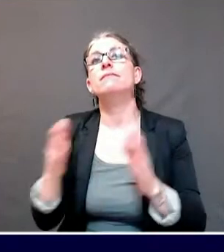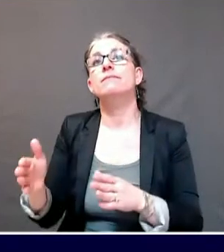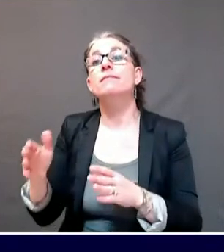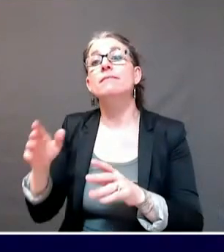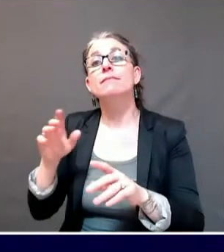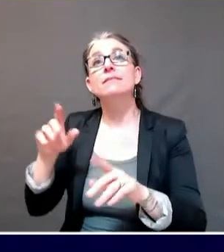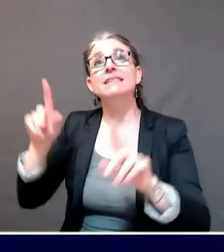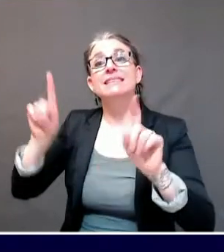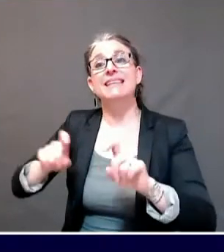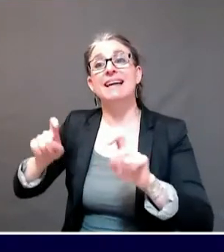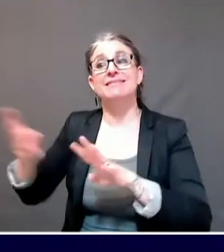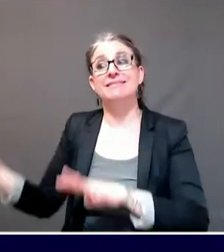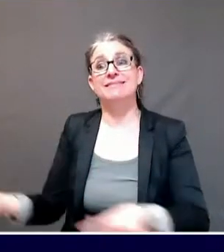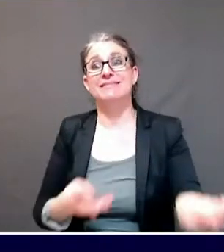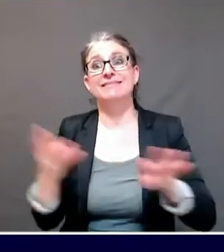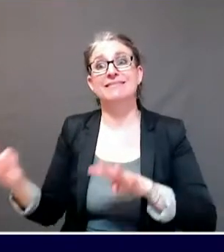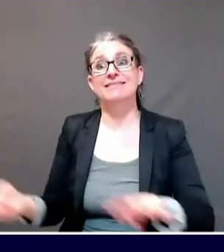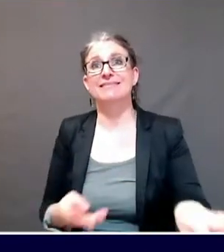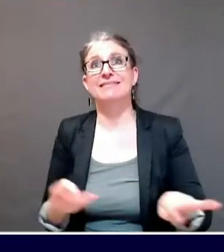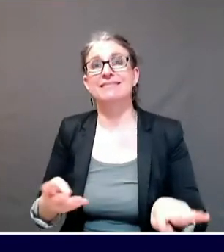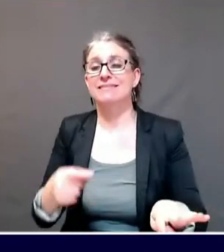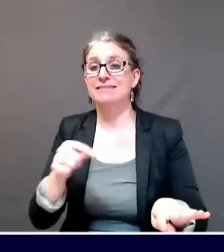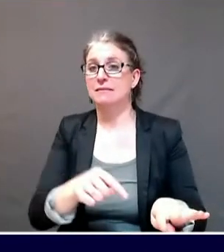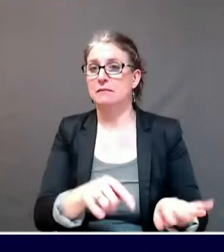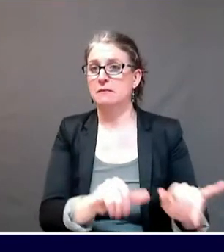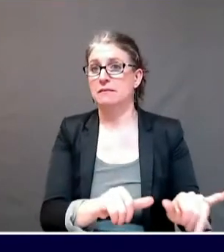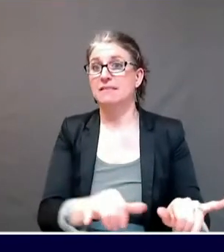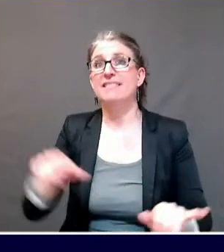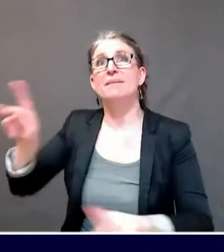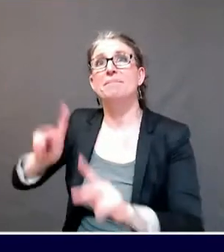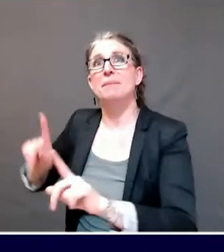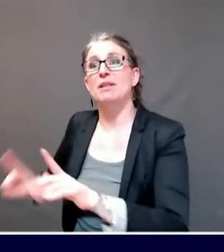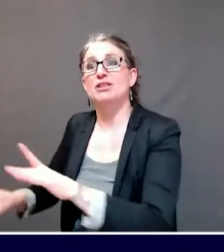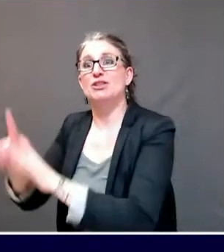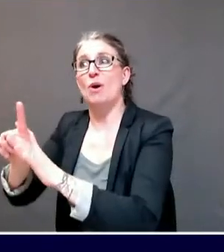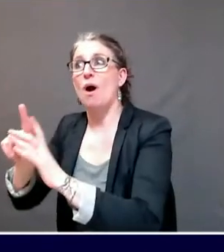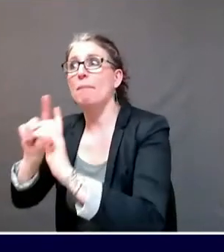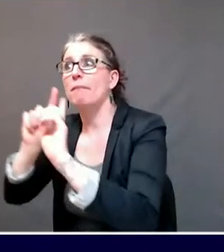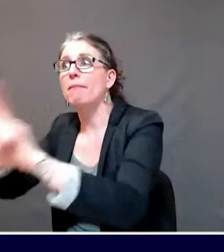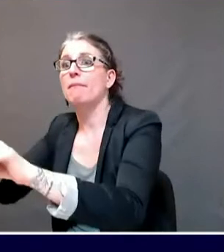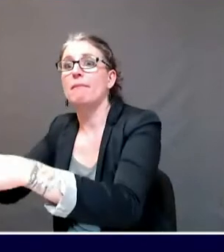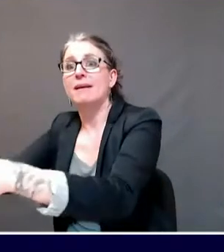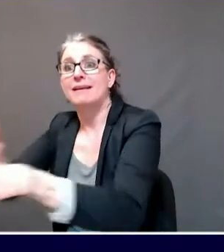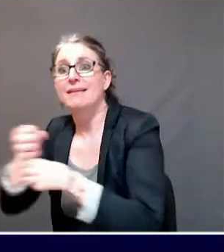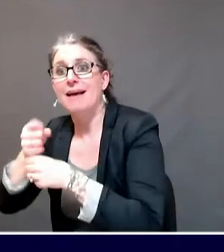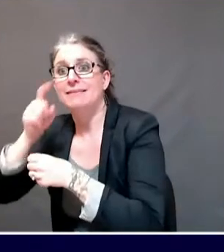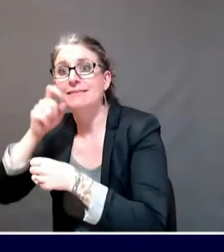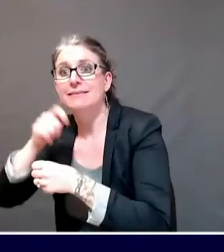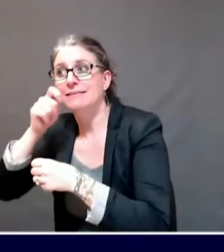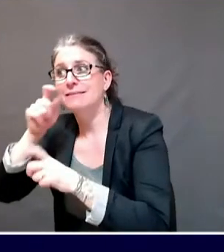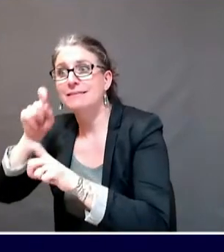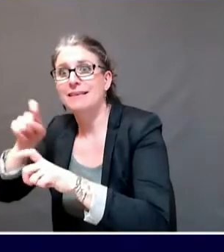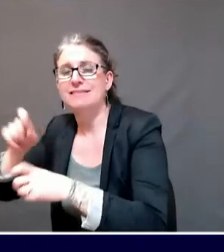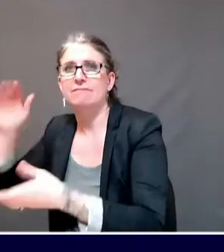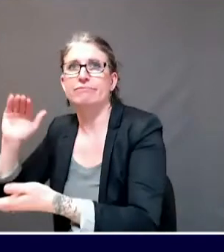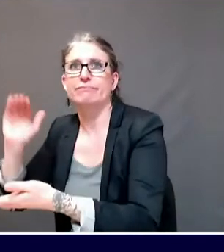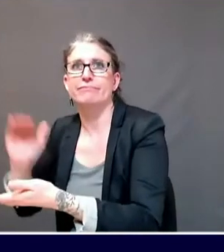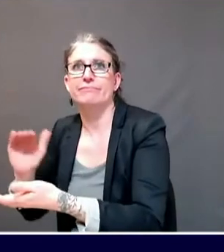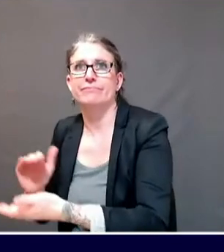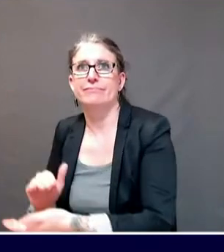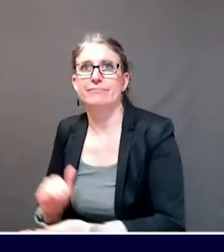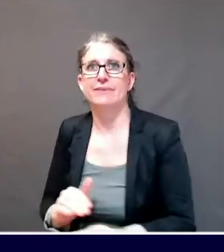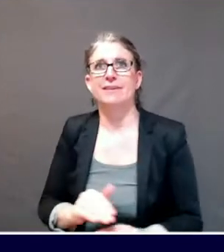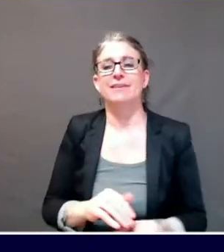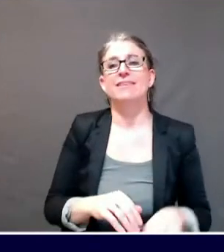the 23rd, 24th, and 25th, and then the 31st and 1st. Laboratories, healthcare providers were just